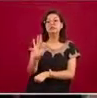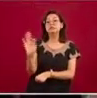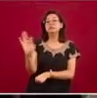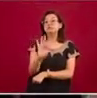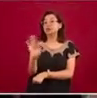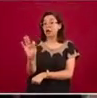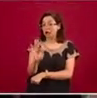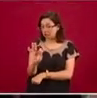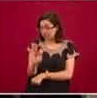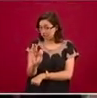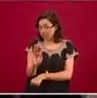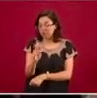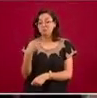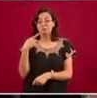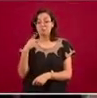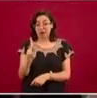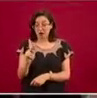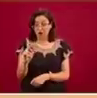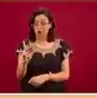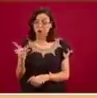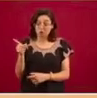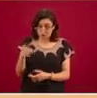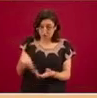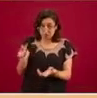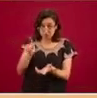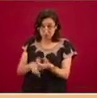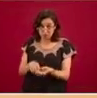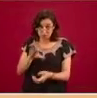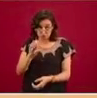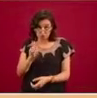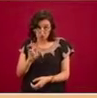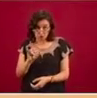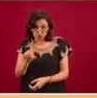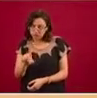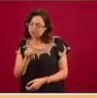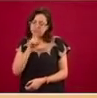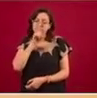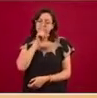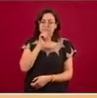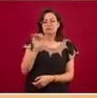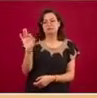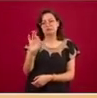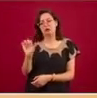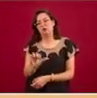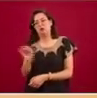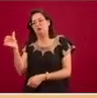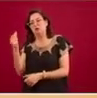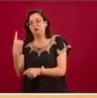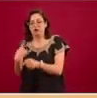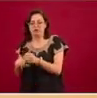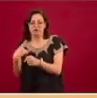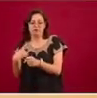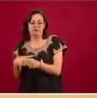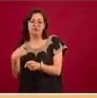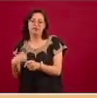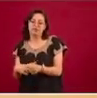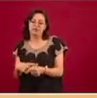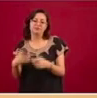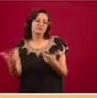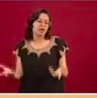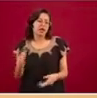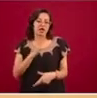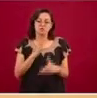necessarily, and they are cataloged as suspect until we have test results. Remember, the relation